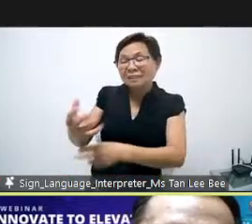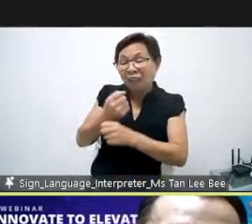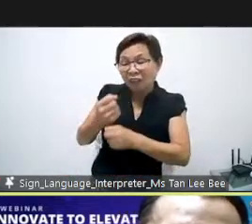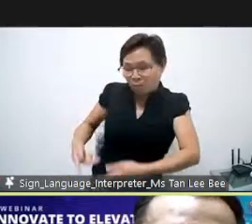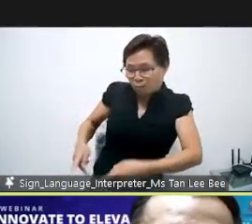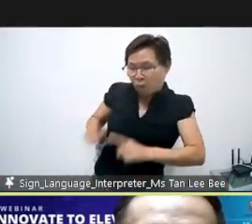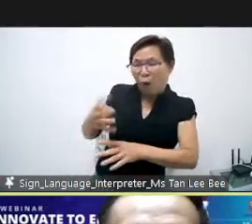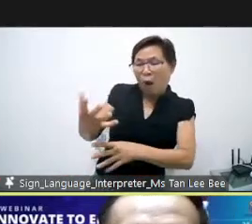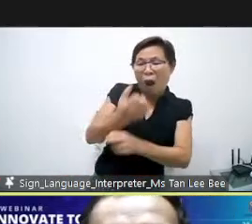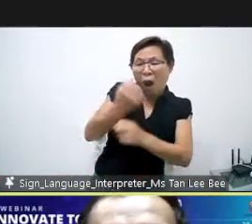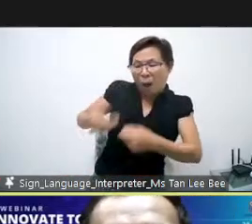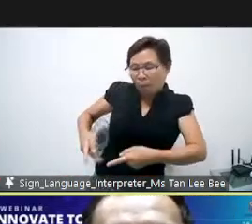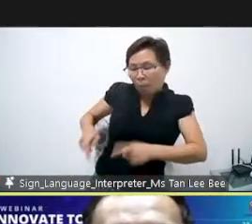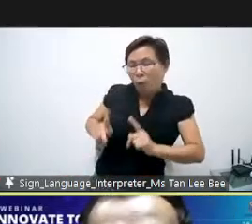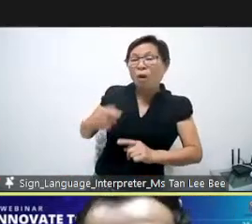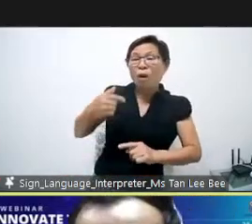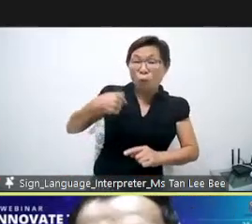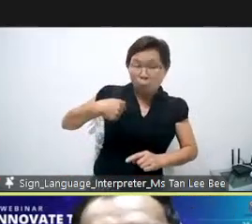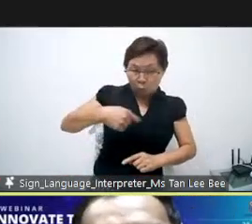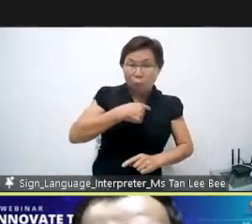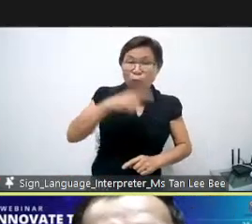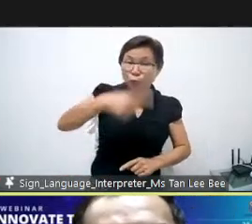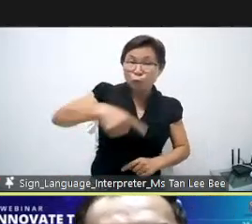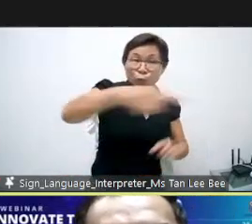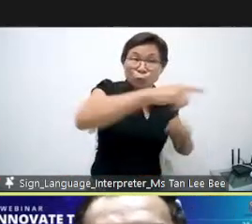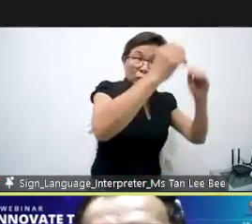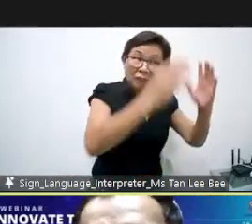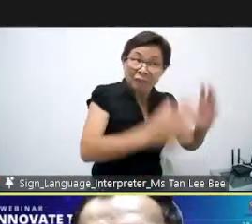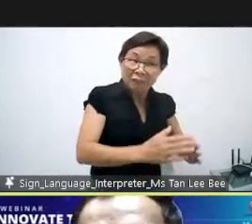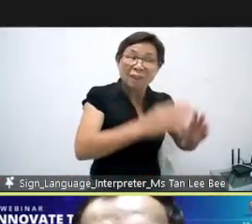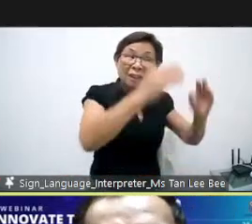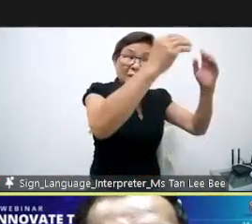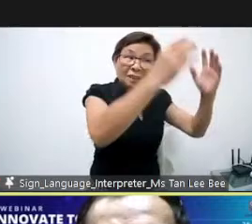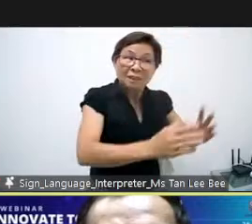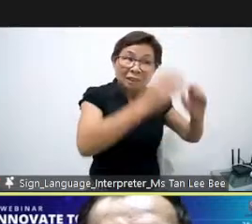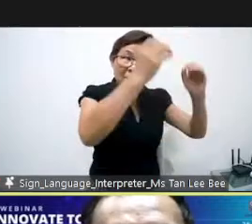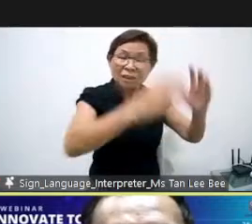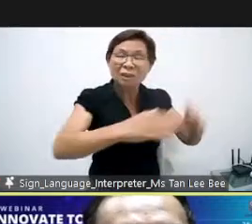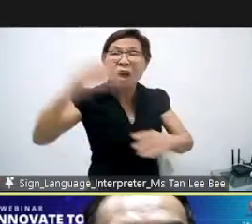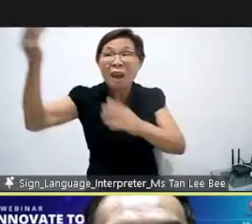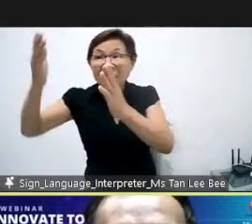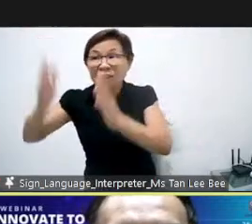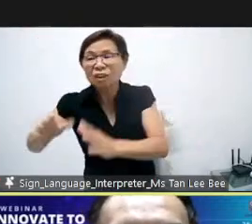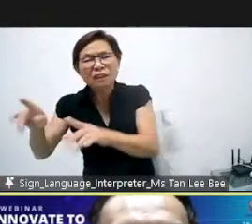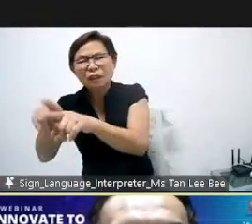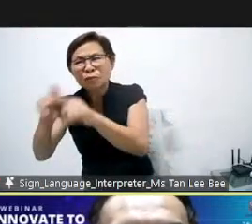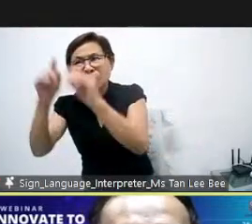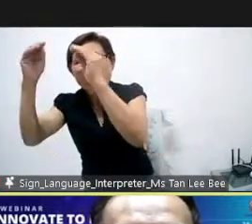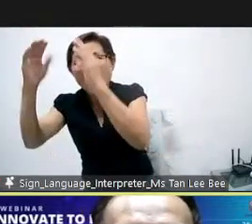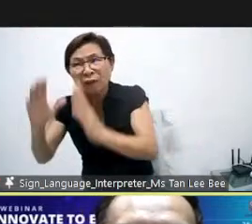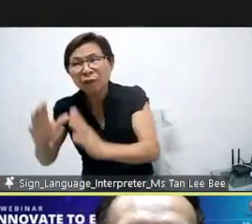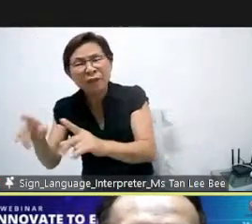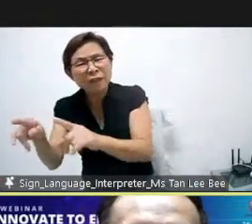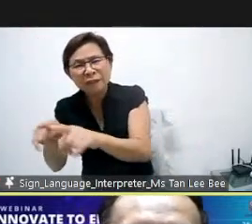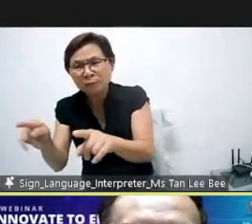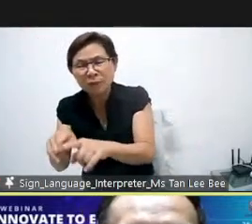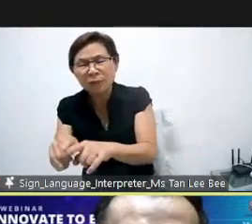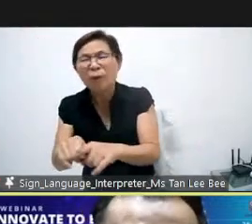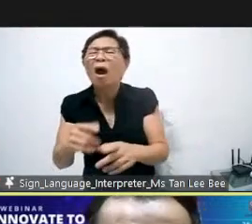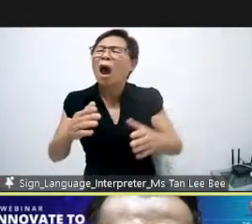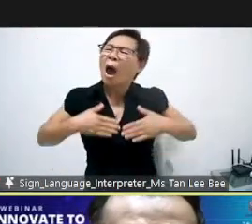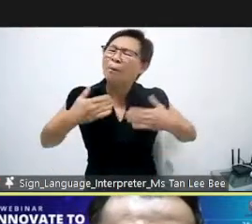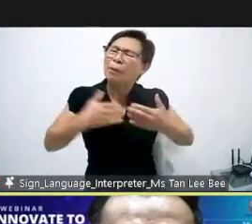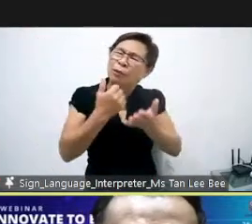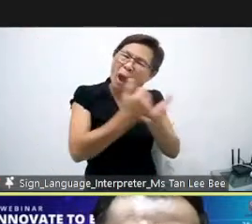as educators, lecturers, also educators, we are very willing, we are very open, we are very happy to help community